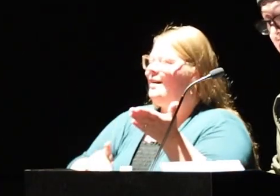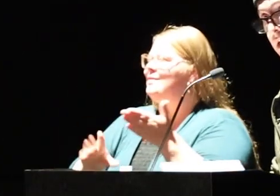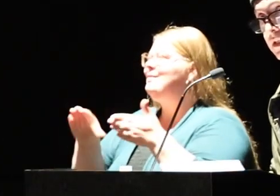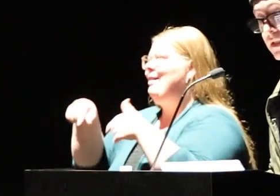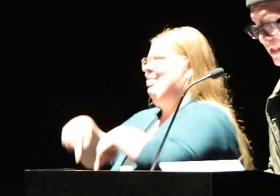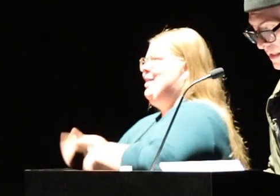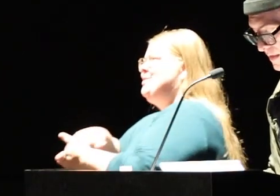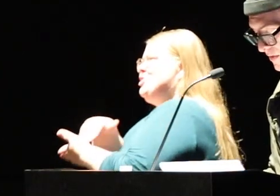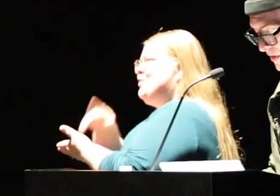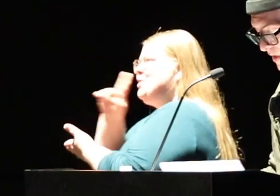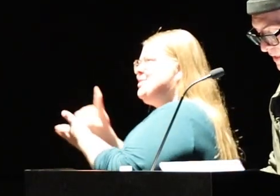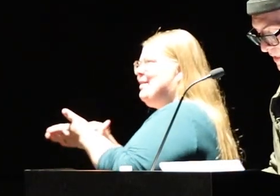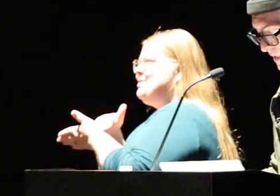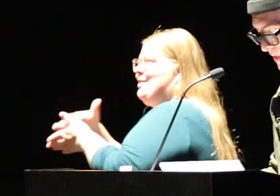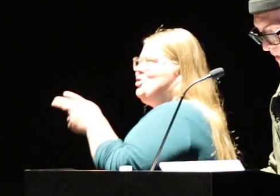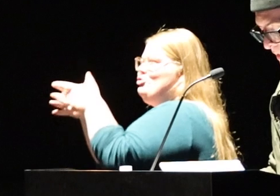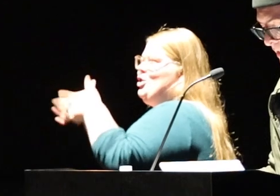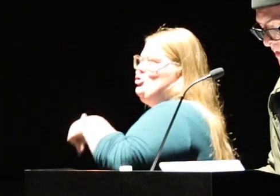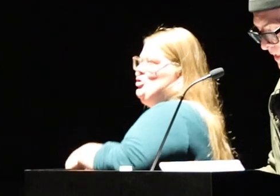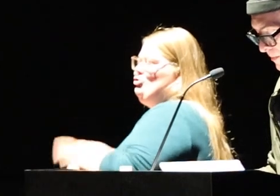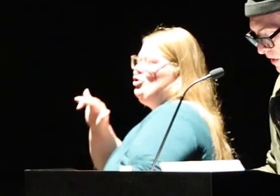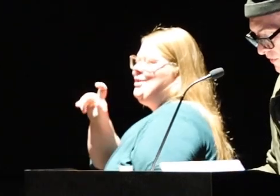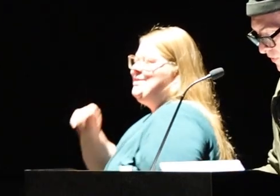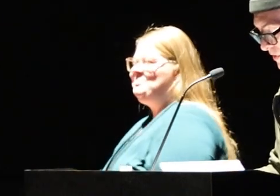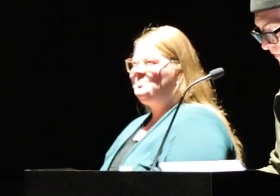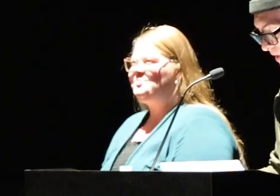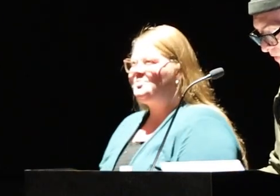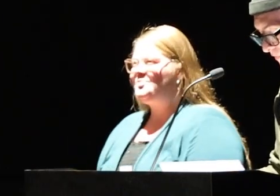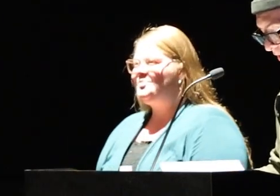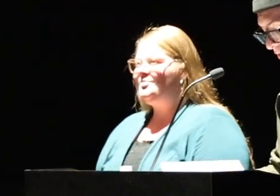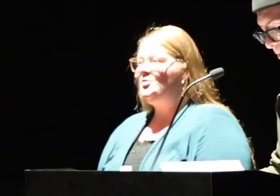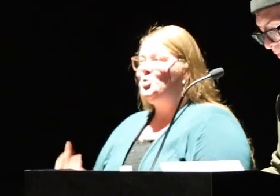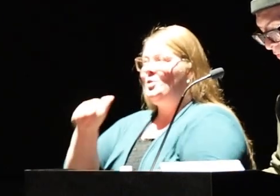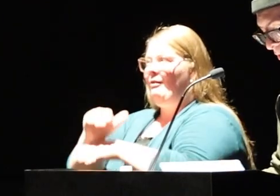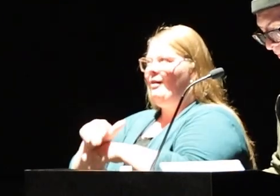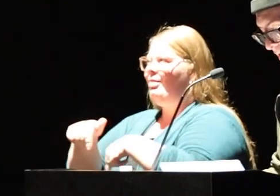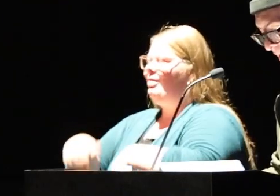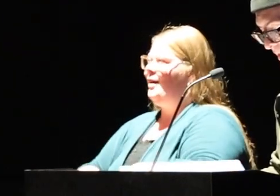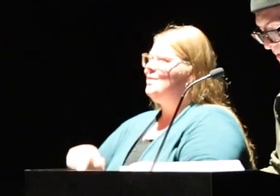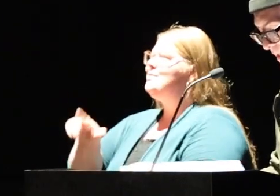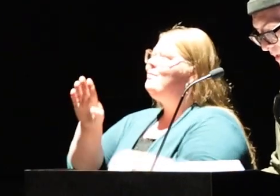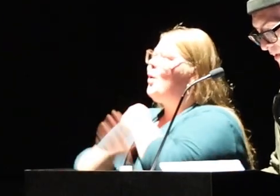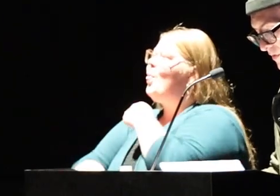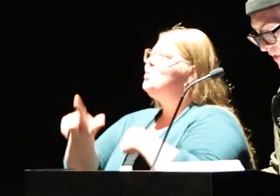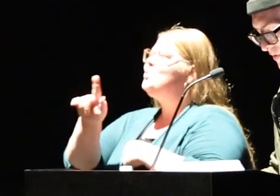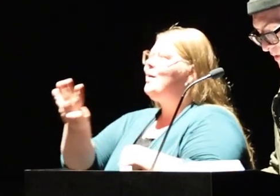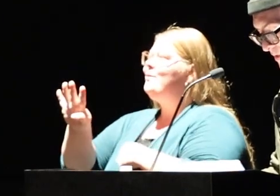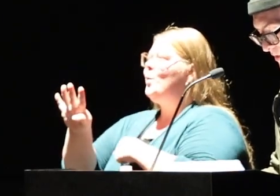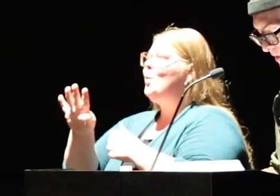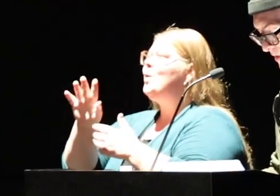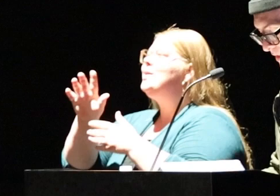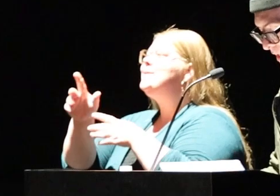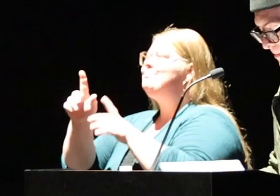for Design Studies here at RIT. Tonight marks the first event of our Fall 24 Vignelli Design